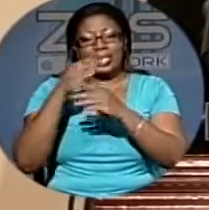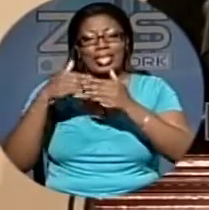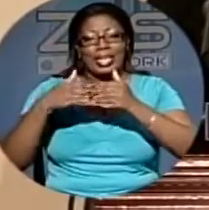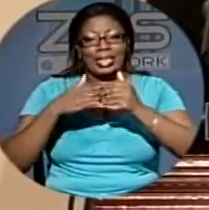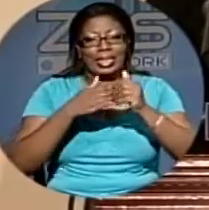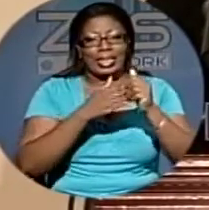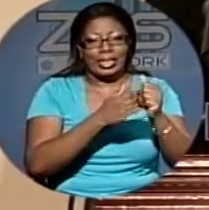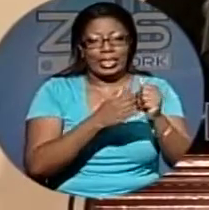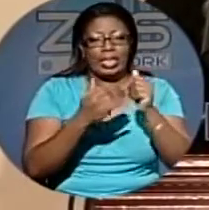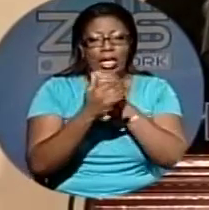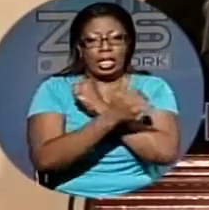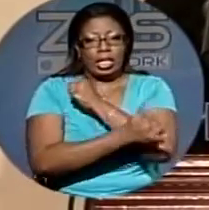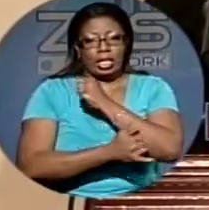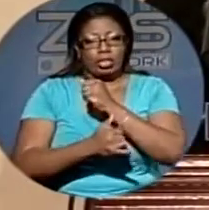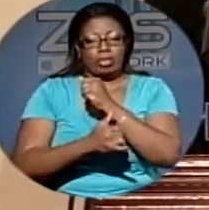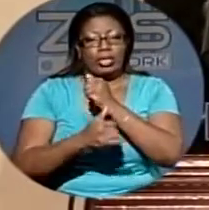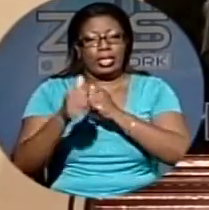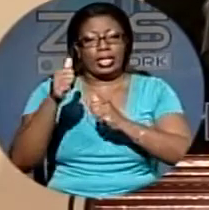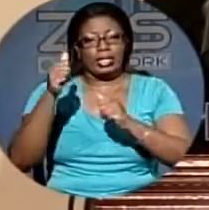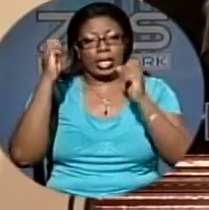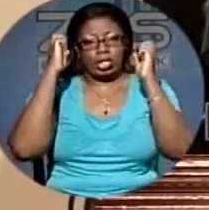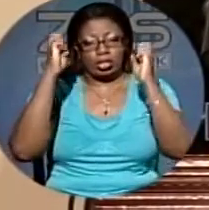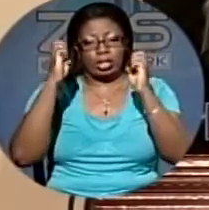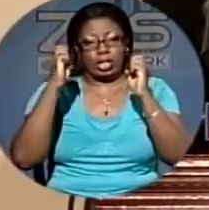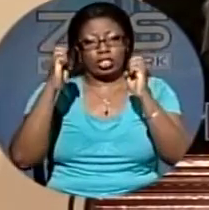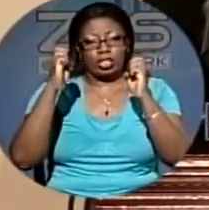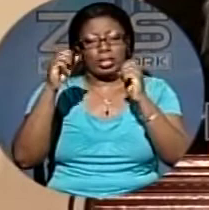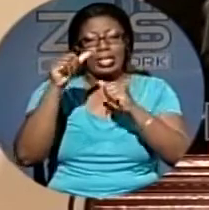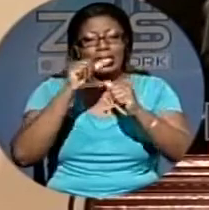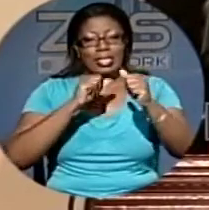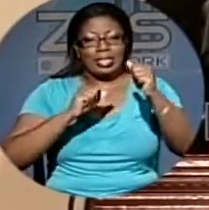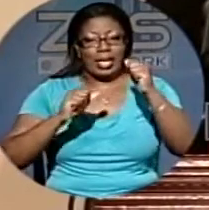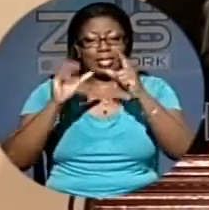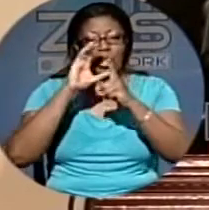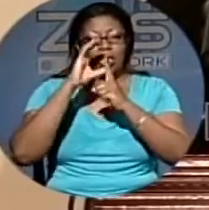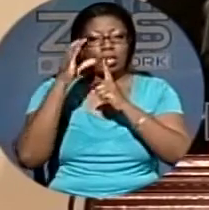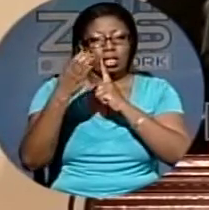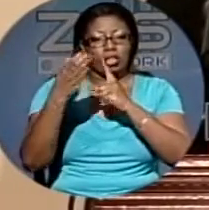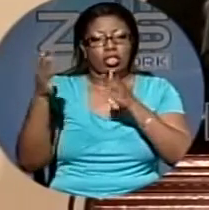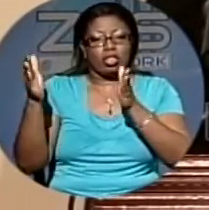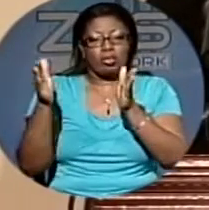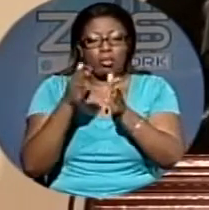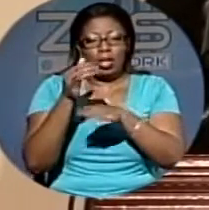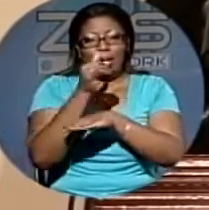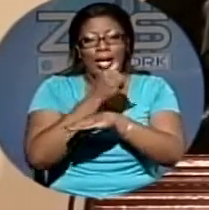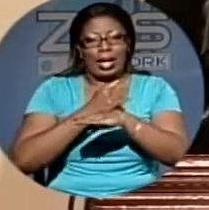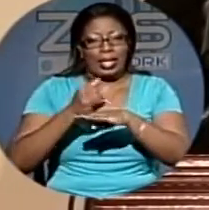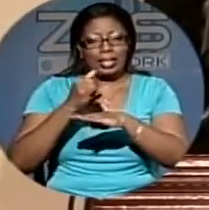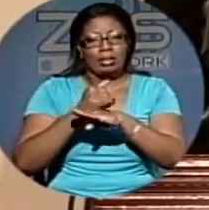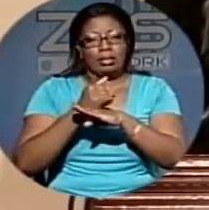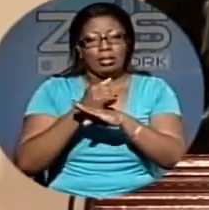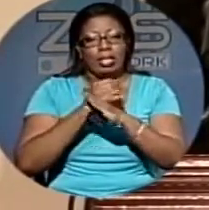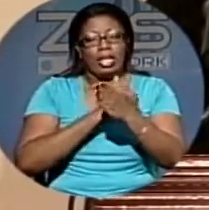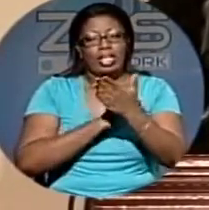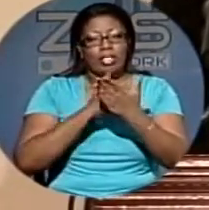in education, science, and culture in this region and small island developing states on a whole.